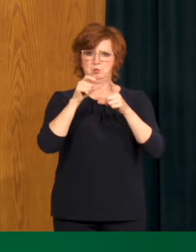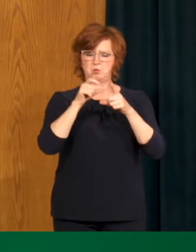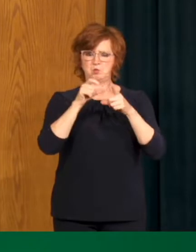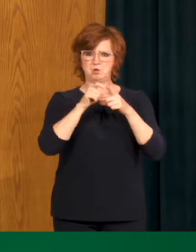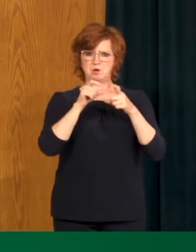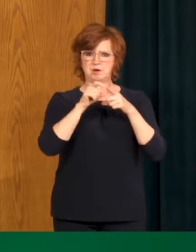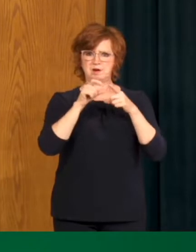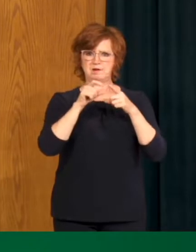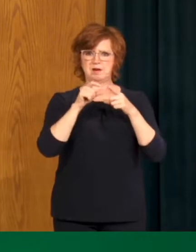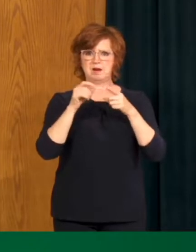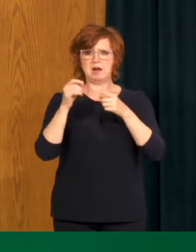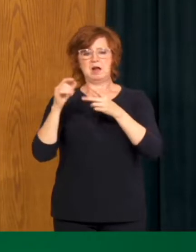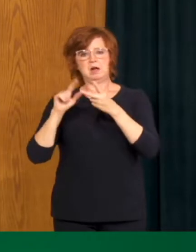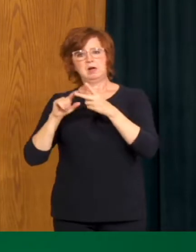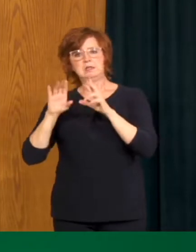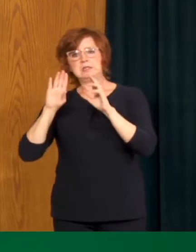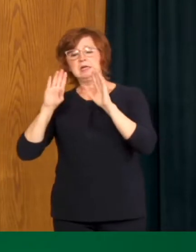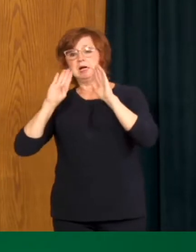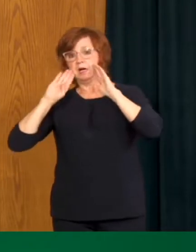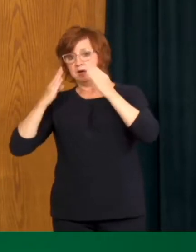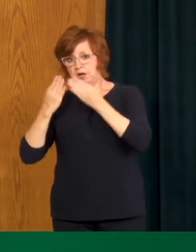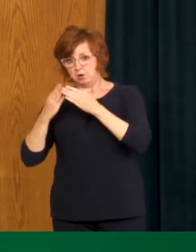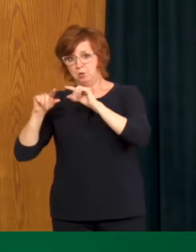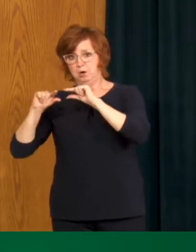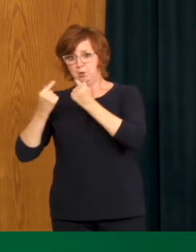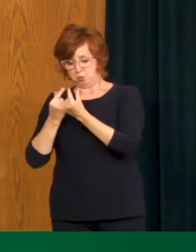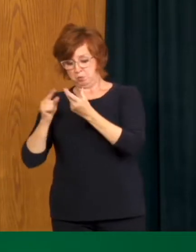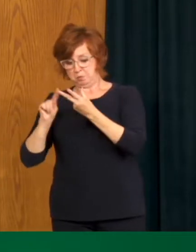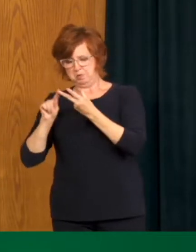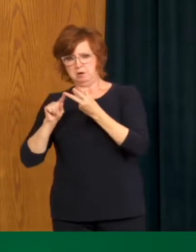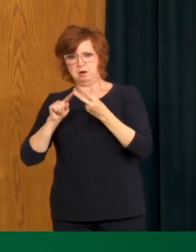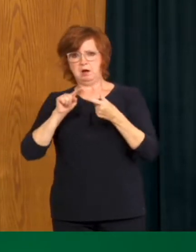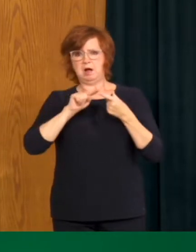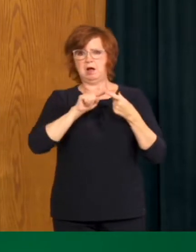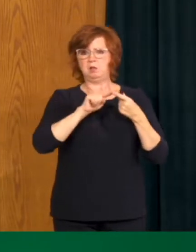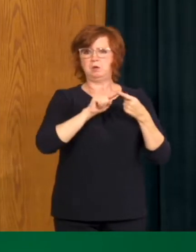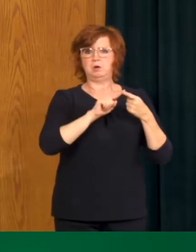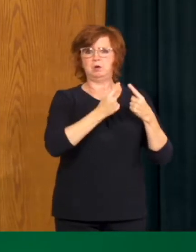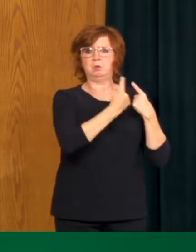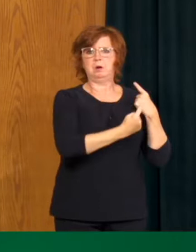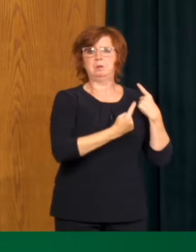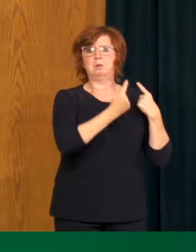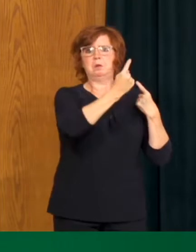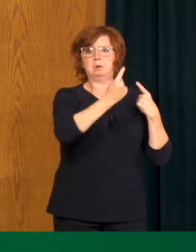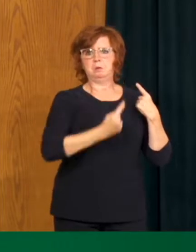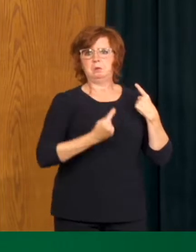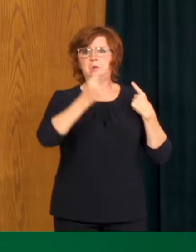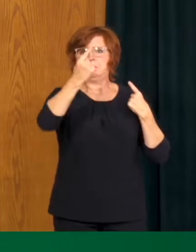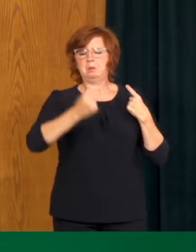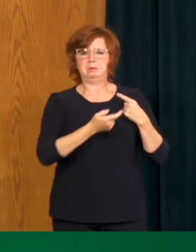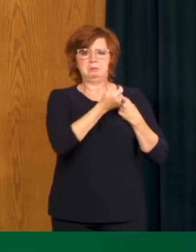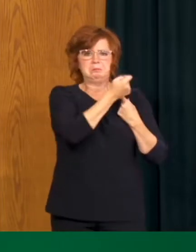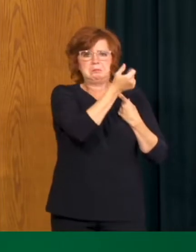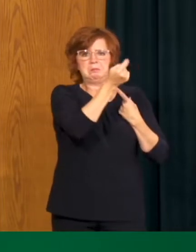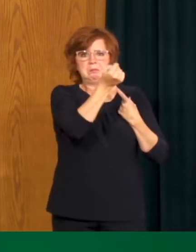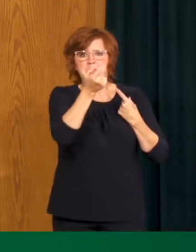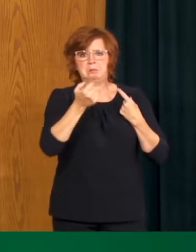cases. So how many of these cases are connected to the communal living, and how many are